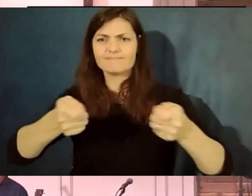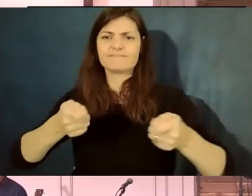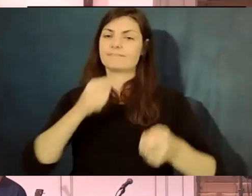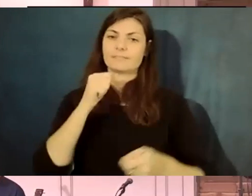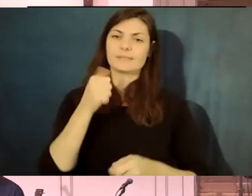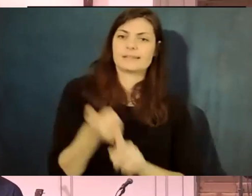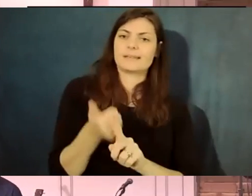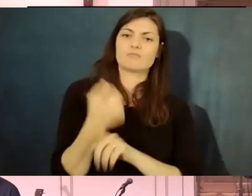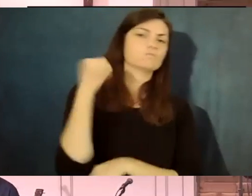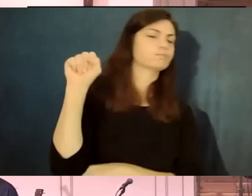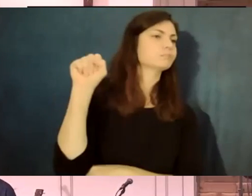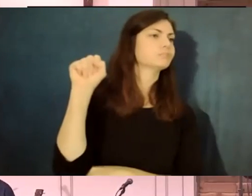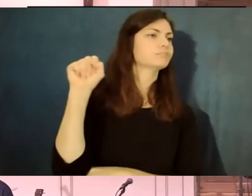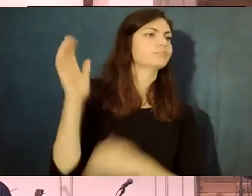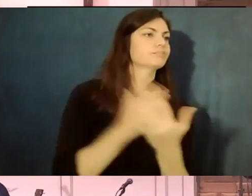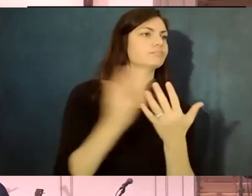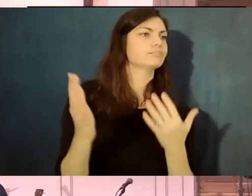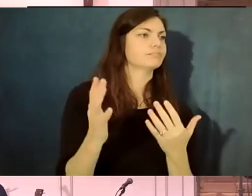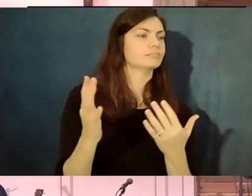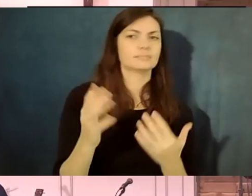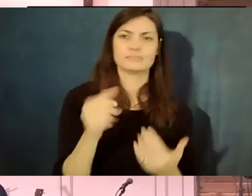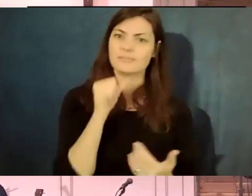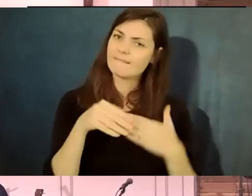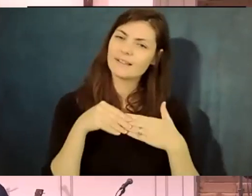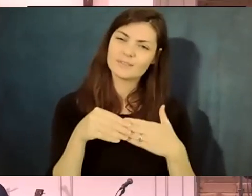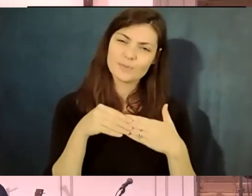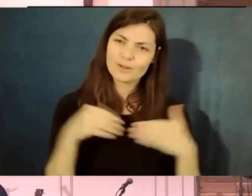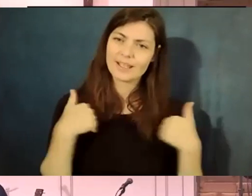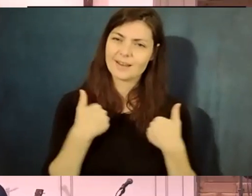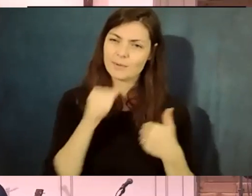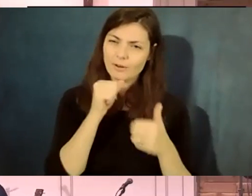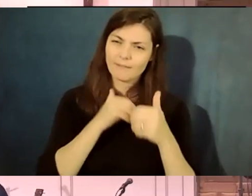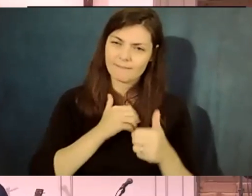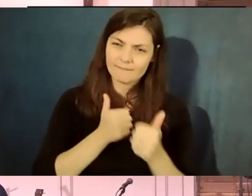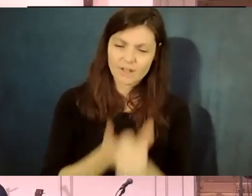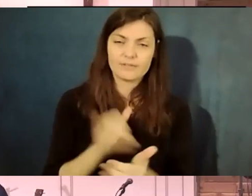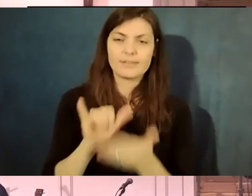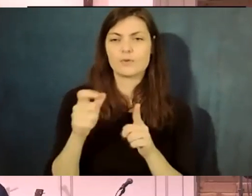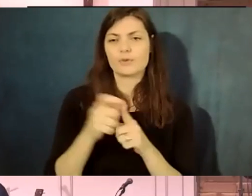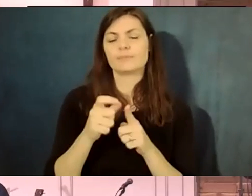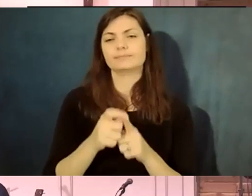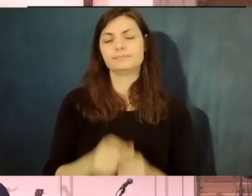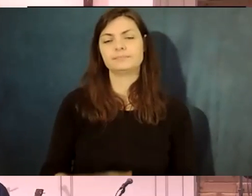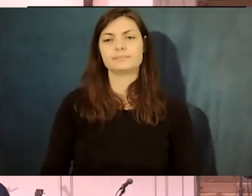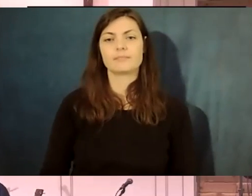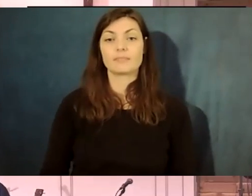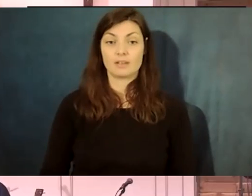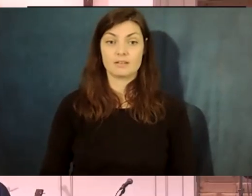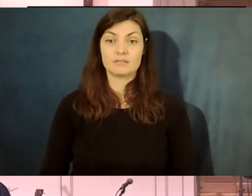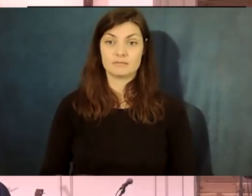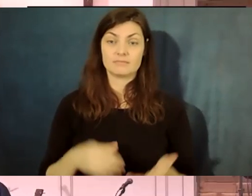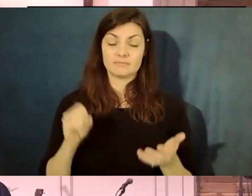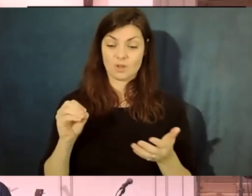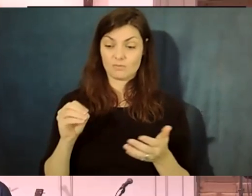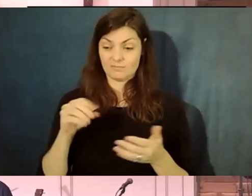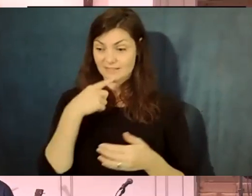me alone." This is God speaking. "Let me alone that my wrath may burn hot against them and